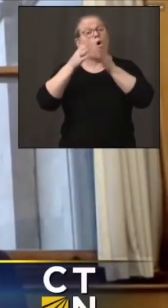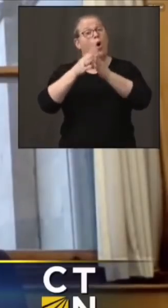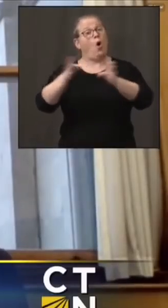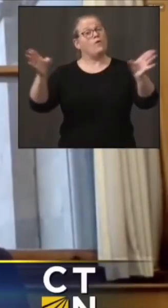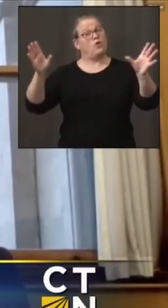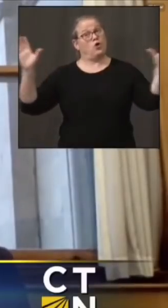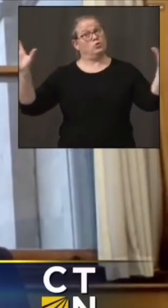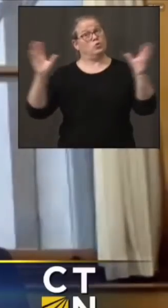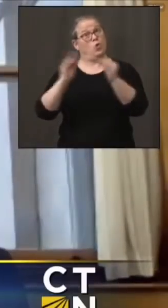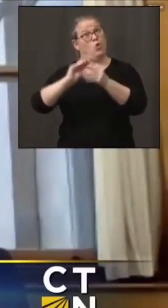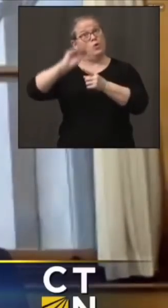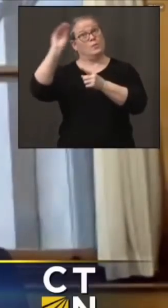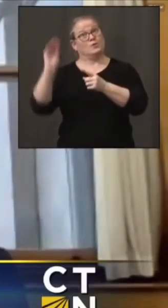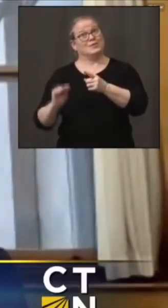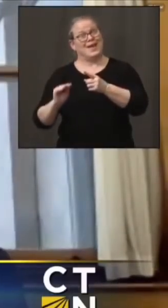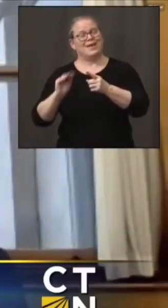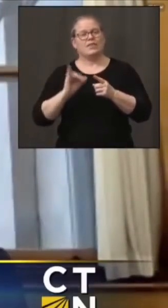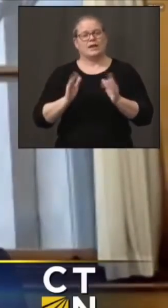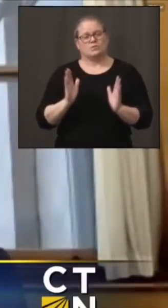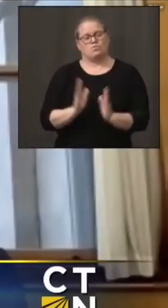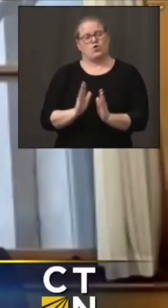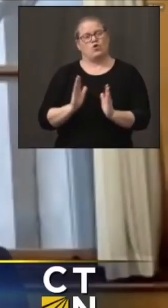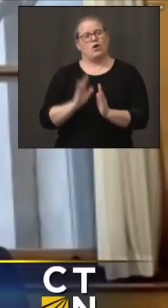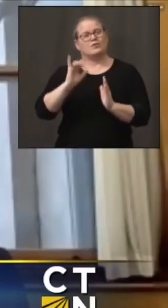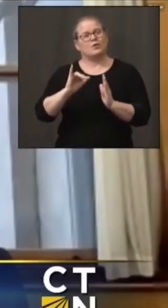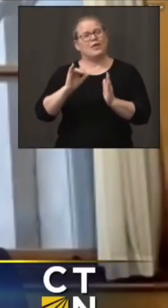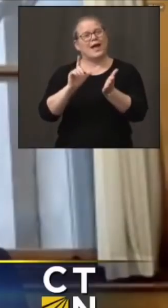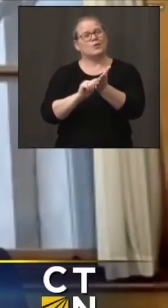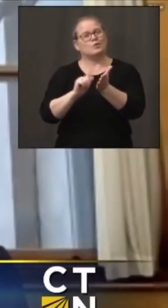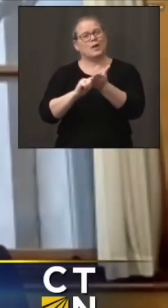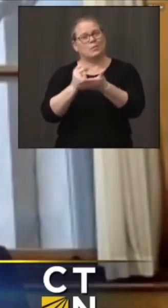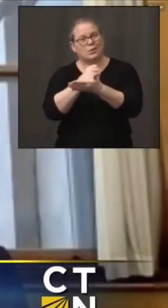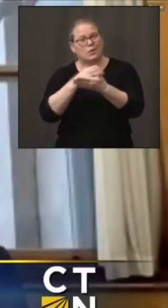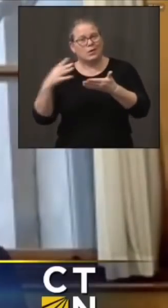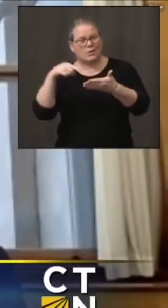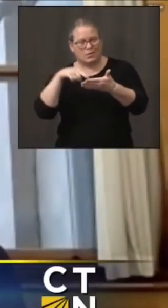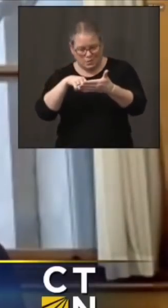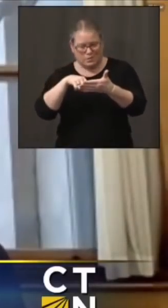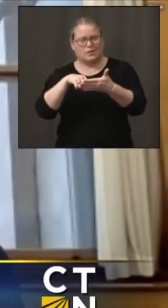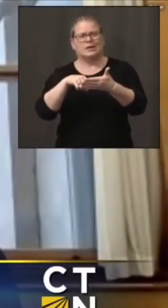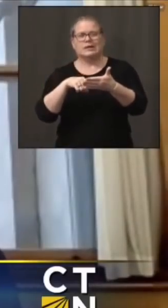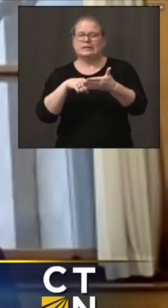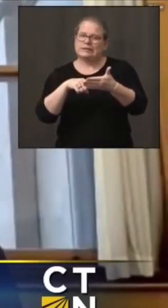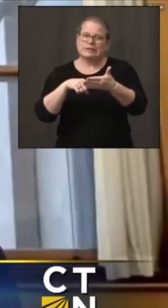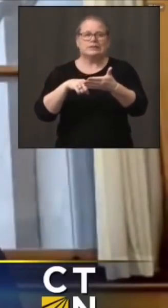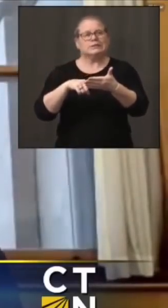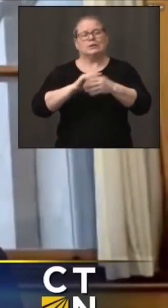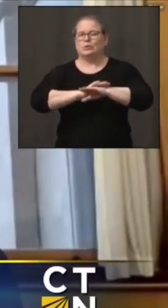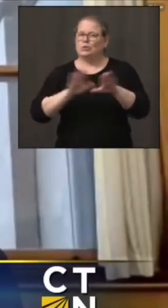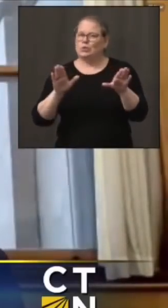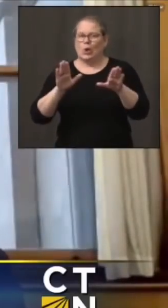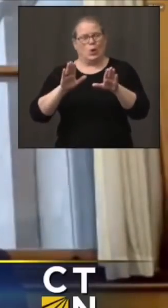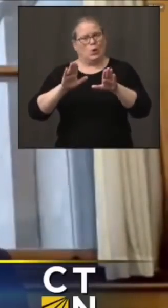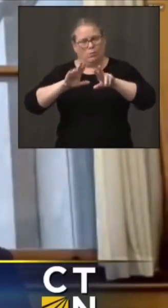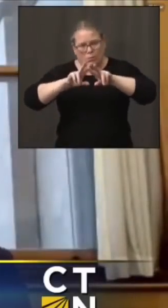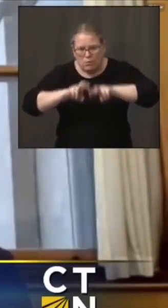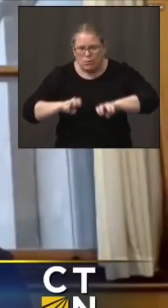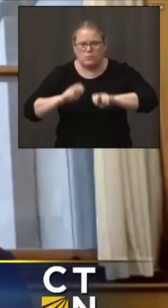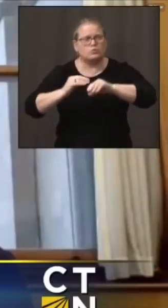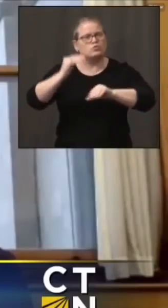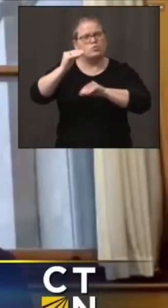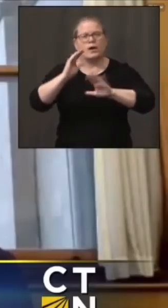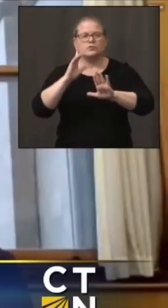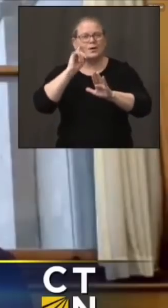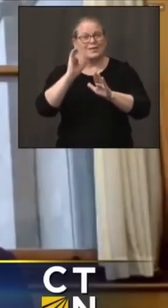So it's a little dangerous to read too much into that from a policy perspective because they make up a very small percentage of the total.